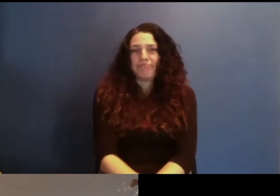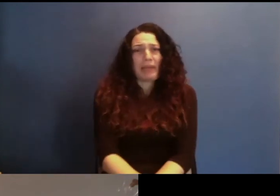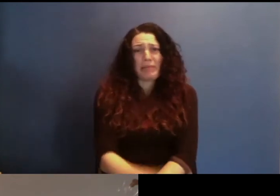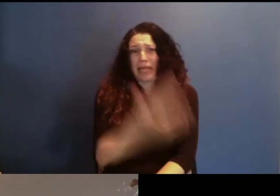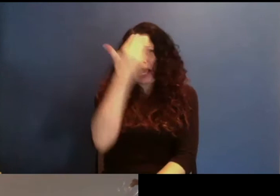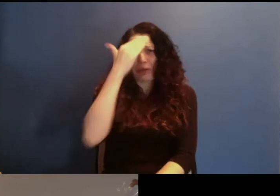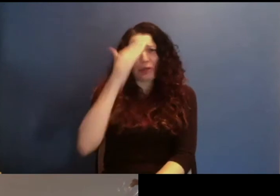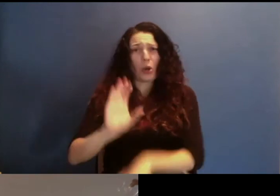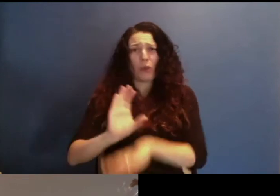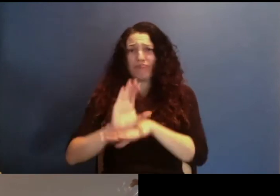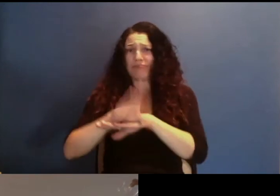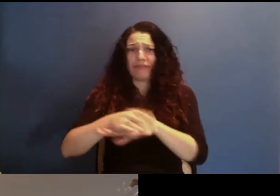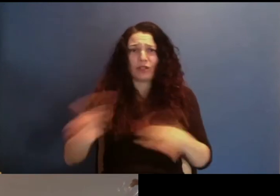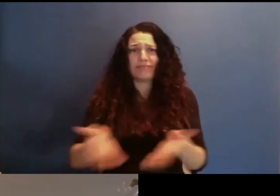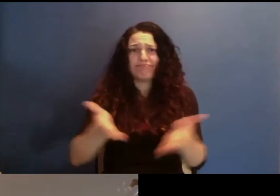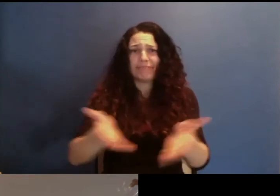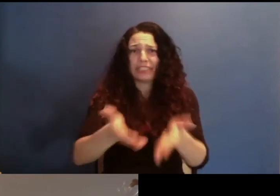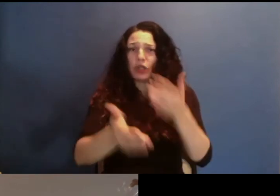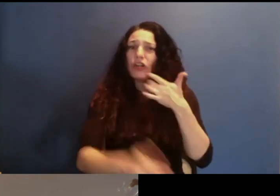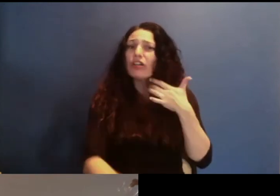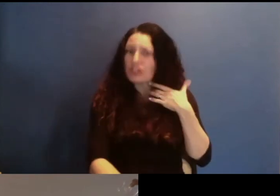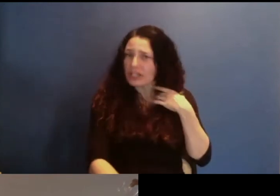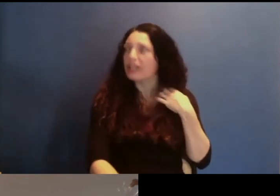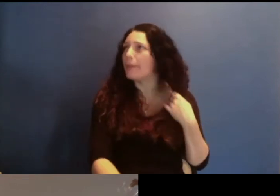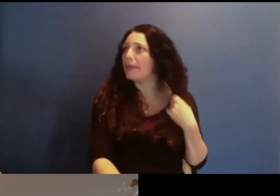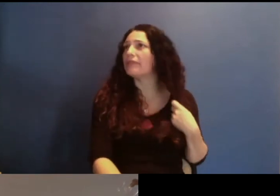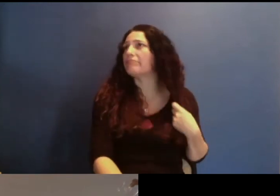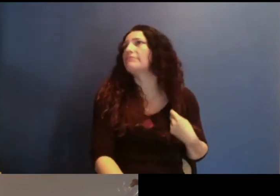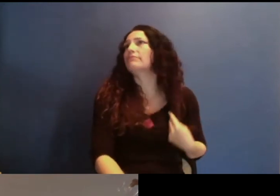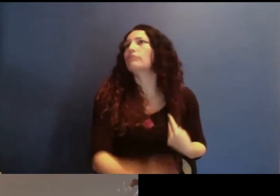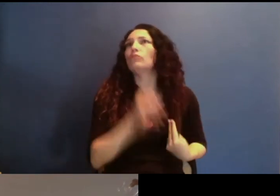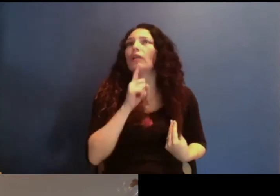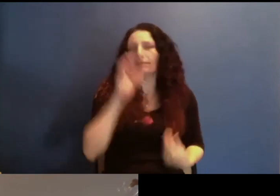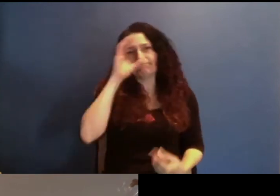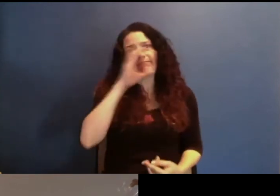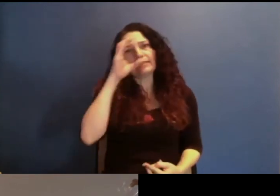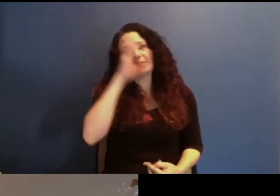don't know. I just think, again, like you should always be speaking the truth and being